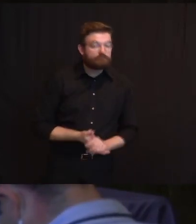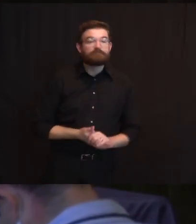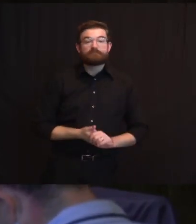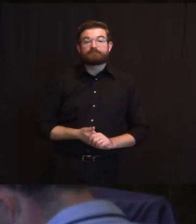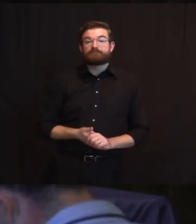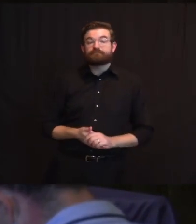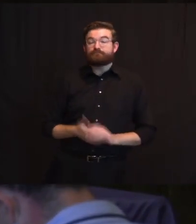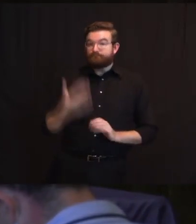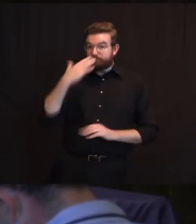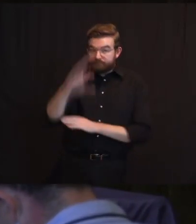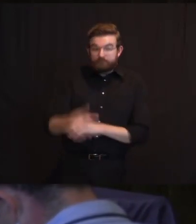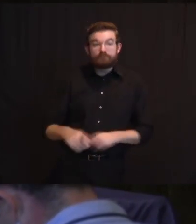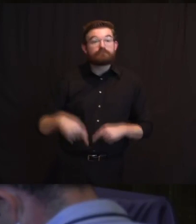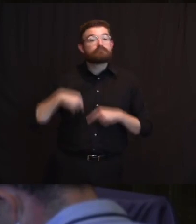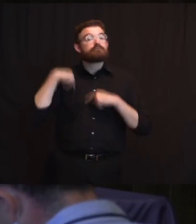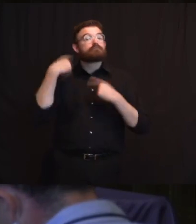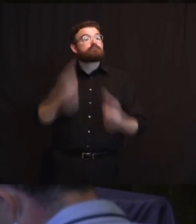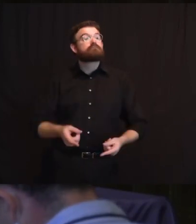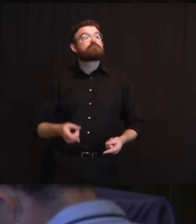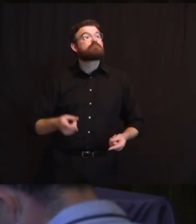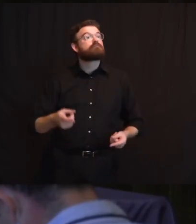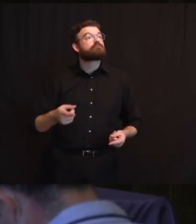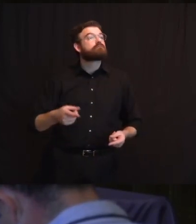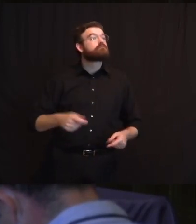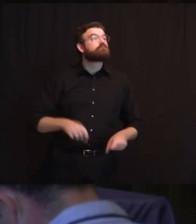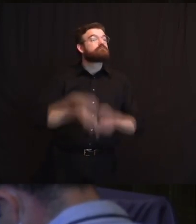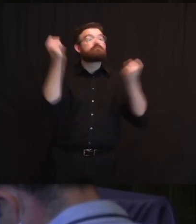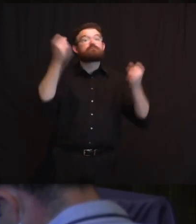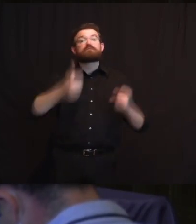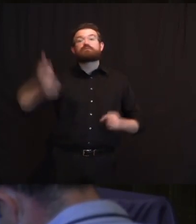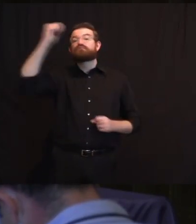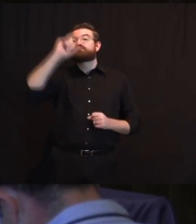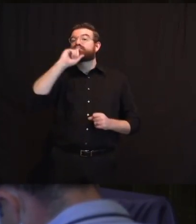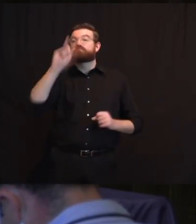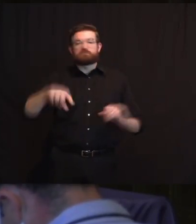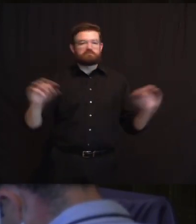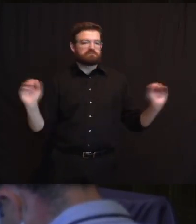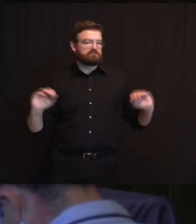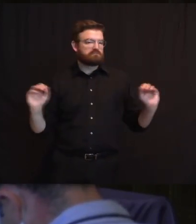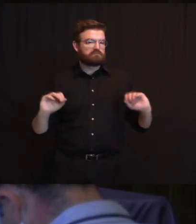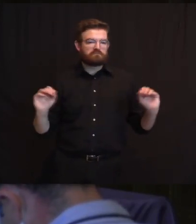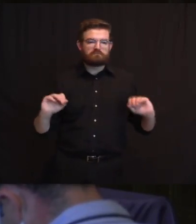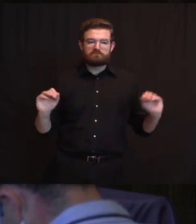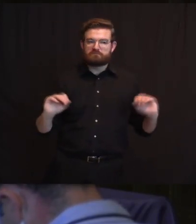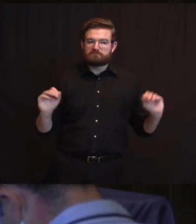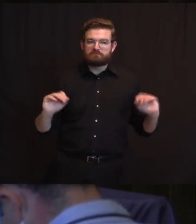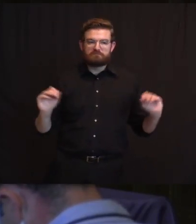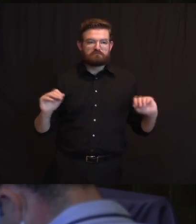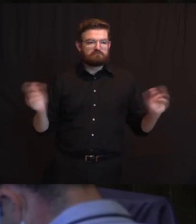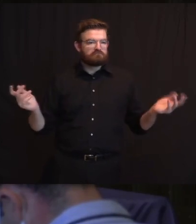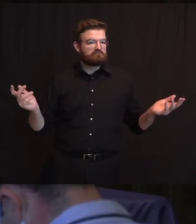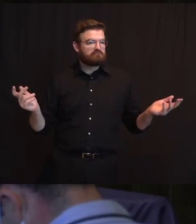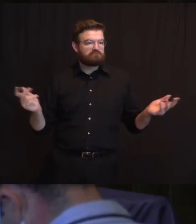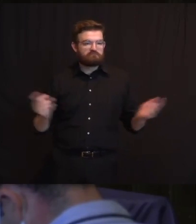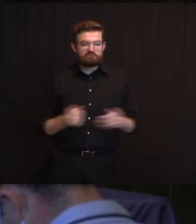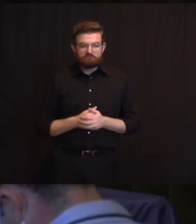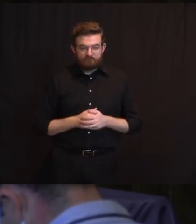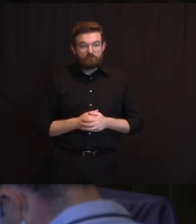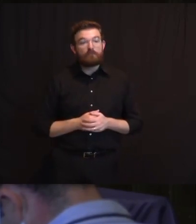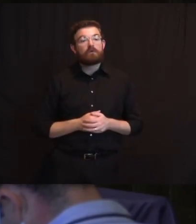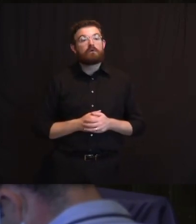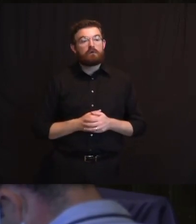executive order compliance issues reported to the ROC. I'm not glad to report that there have been 4